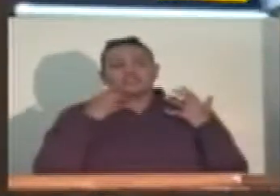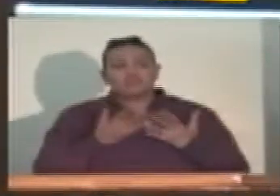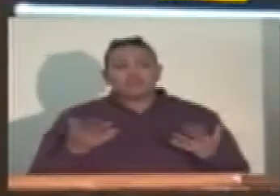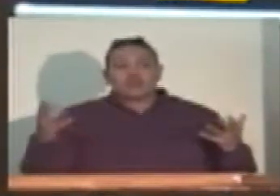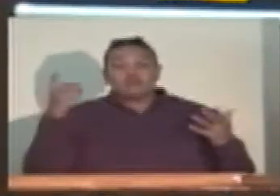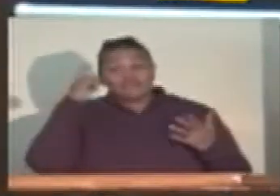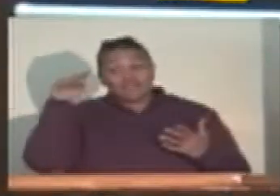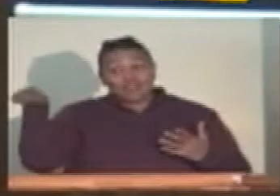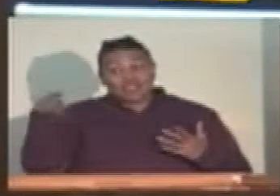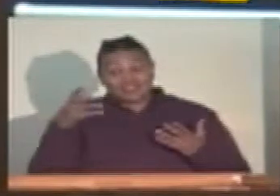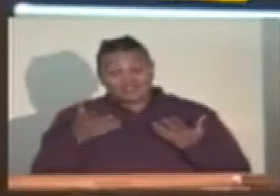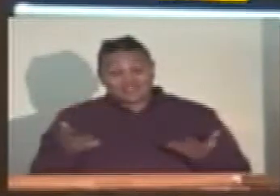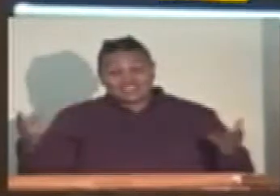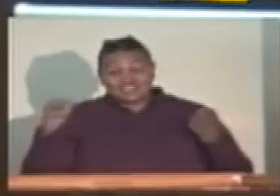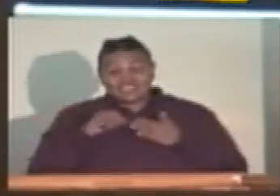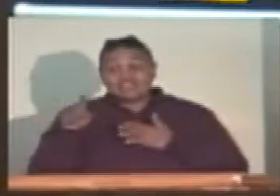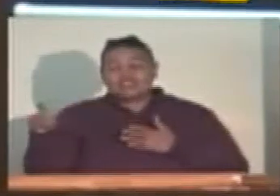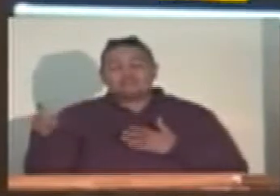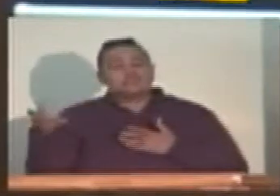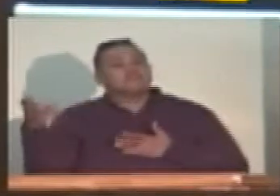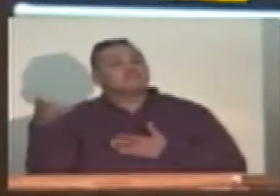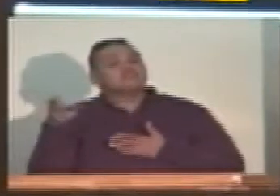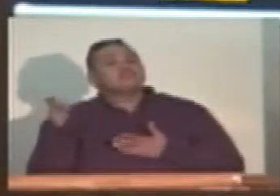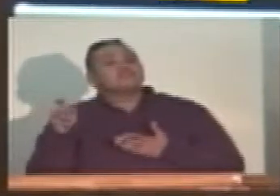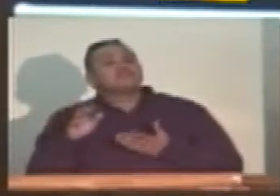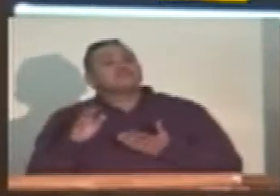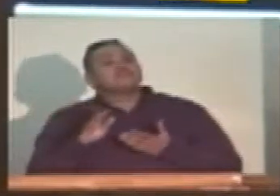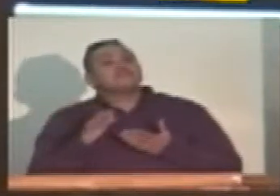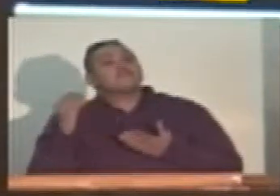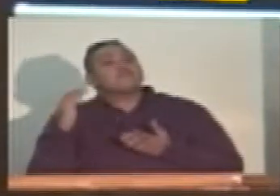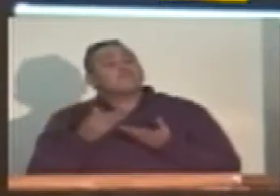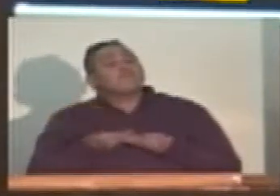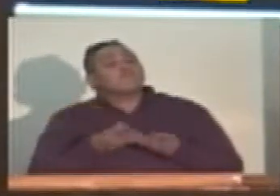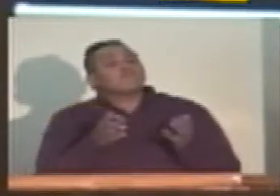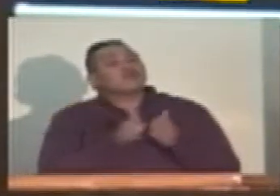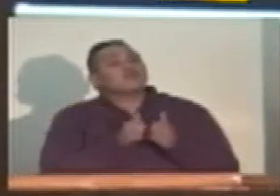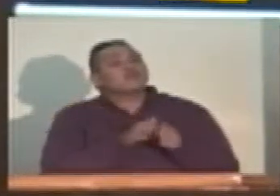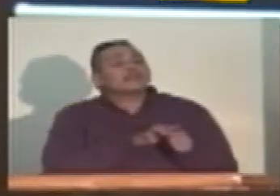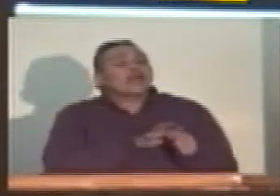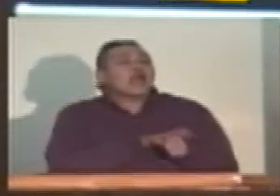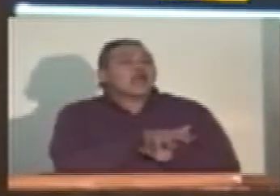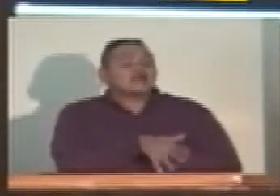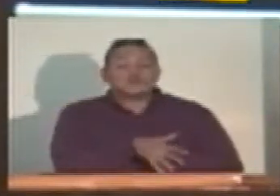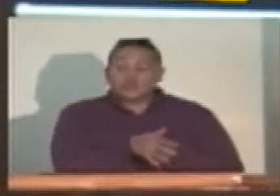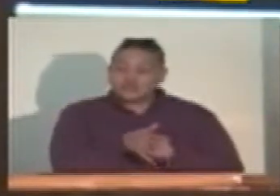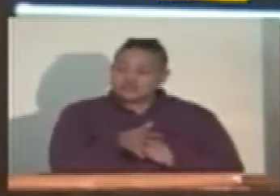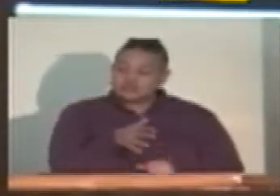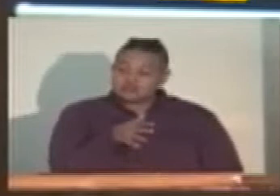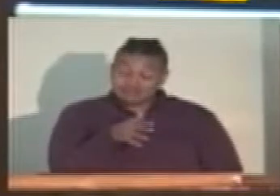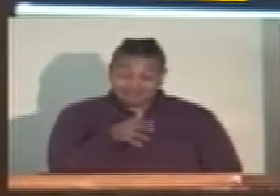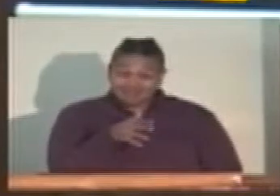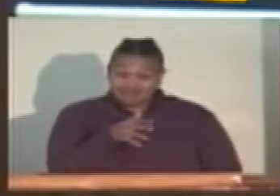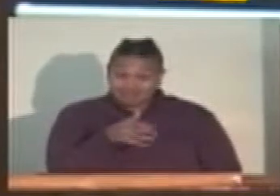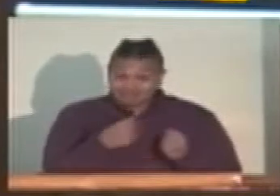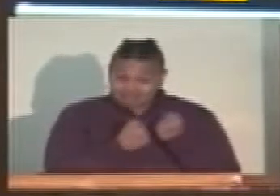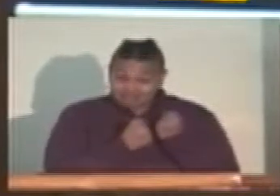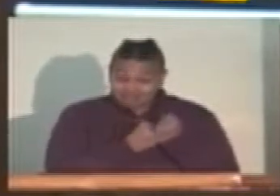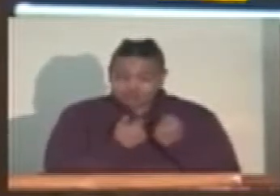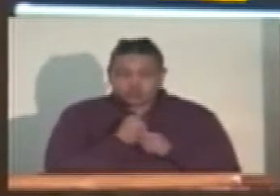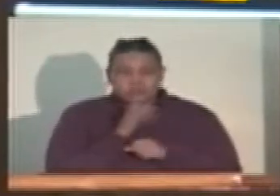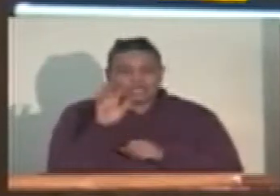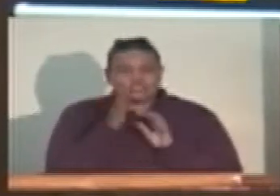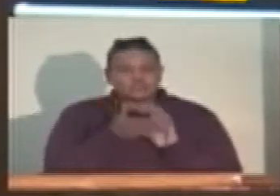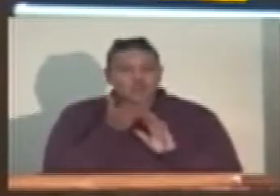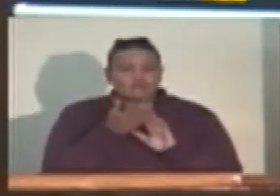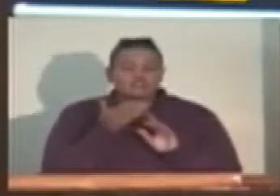the facilities in the complex to be provided with adequate throughput to make its